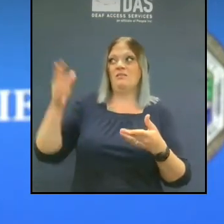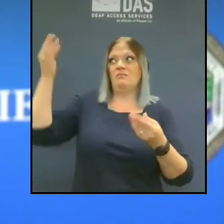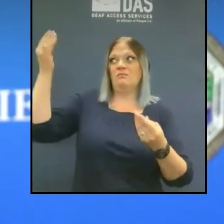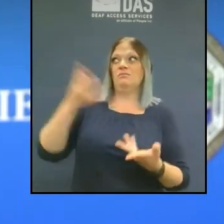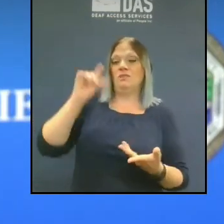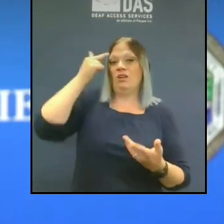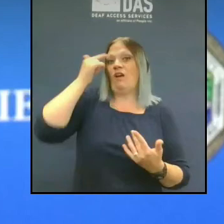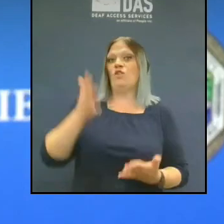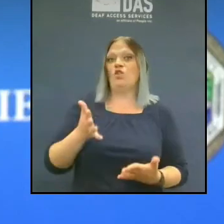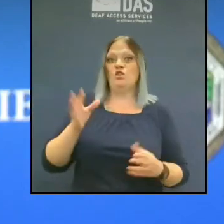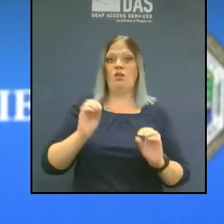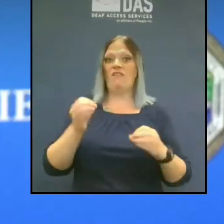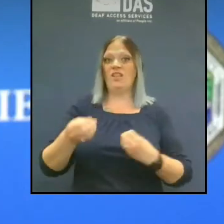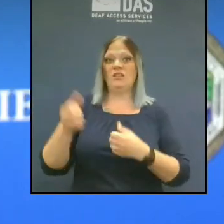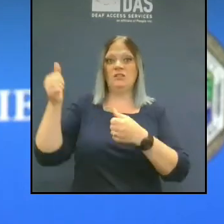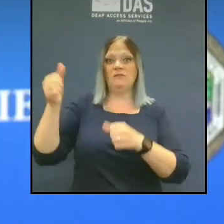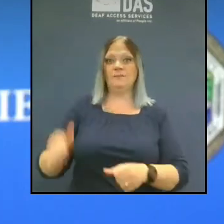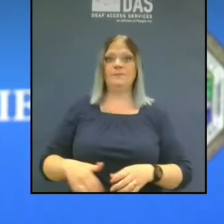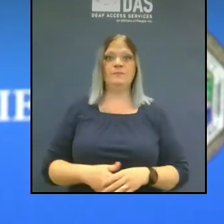the governor's office.